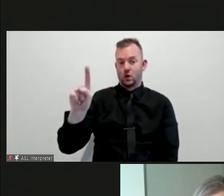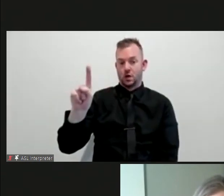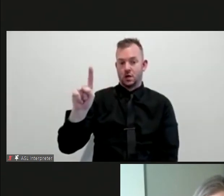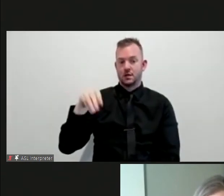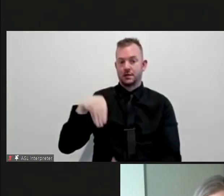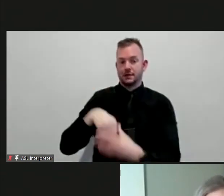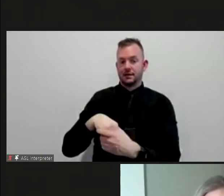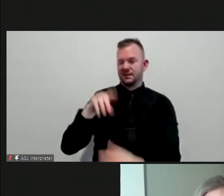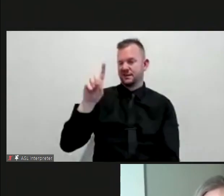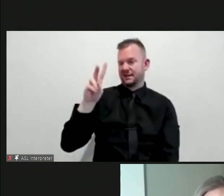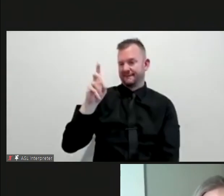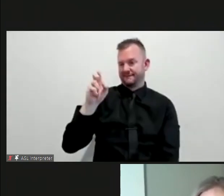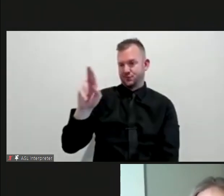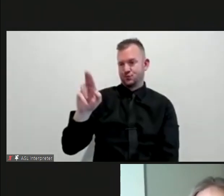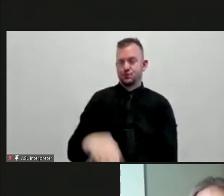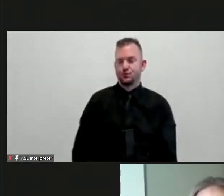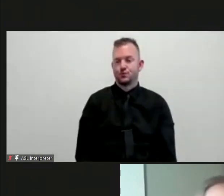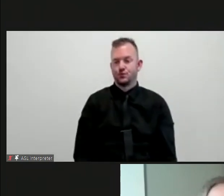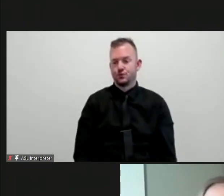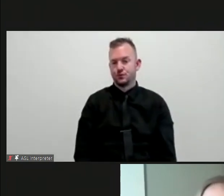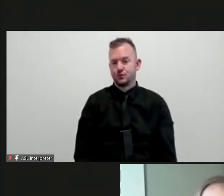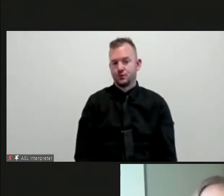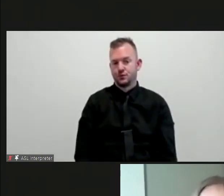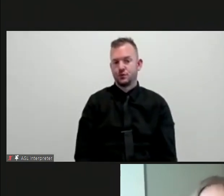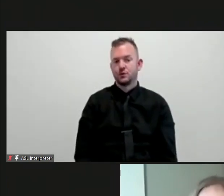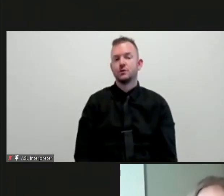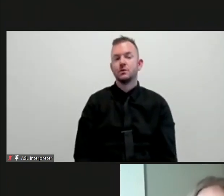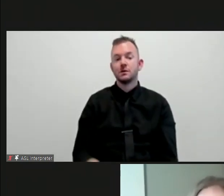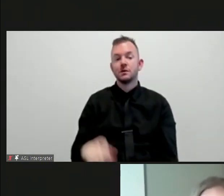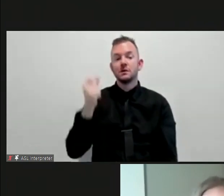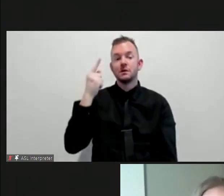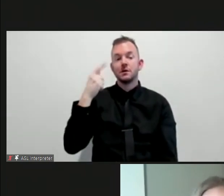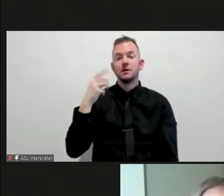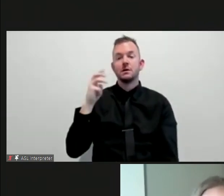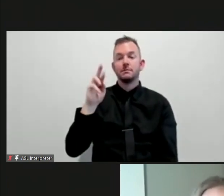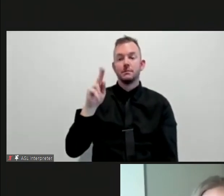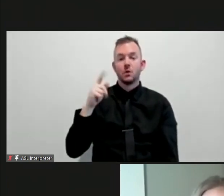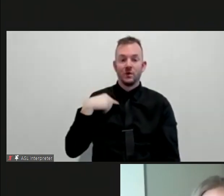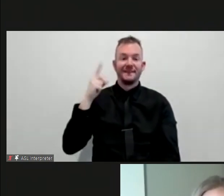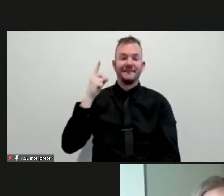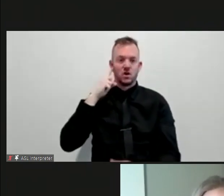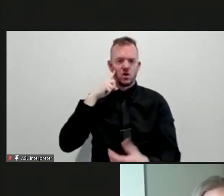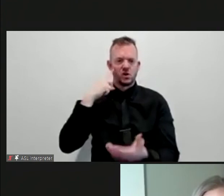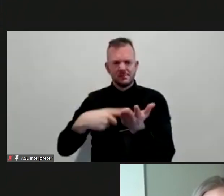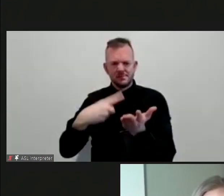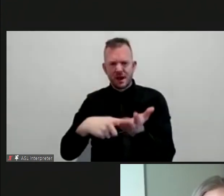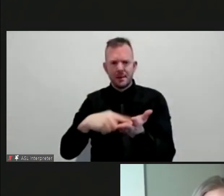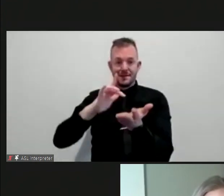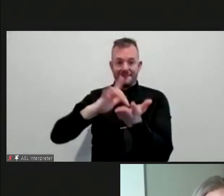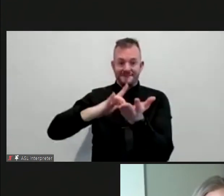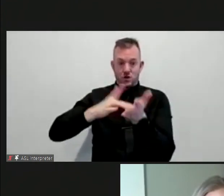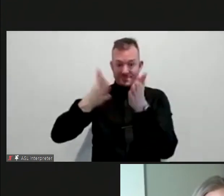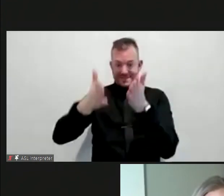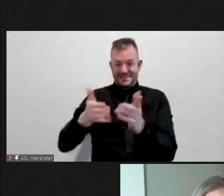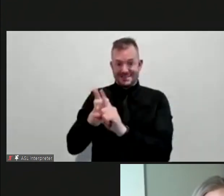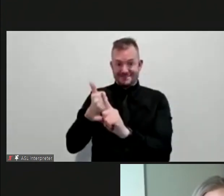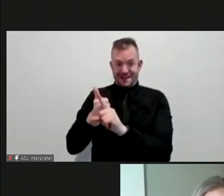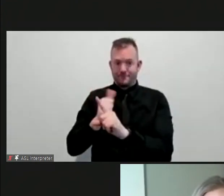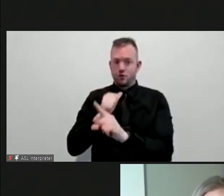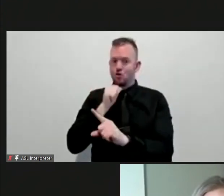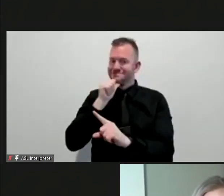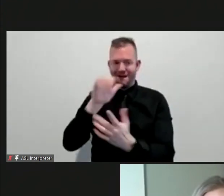from a couple of people that at times the pharmacists are not scheduling the second vaccine, and these people are having to go schedule it